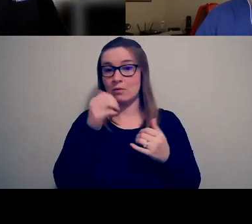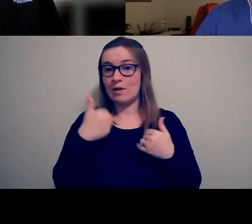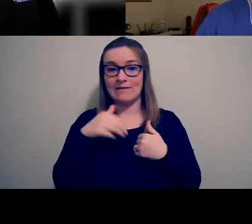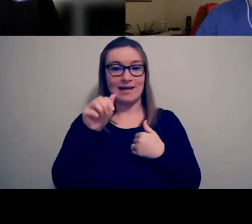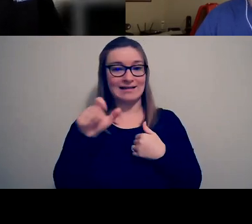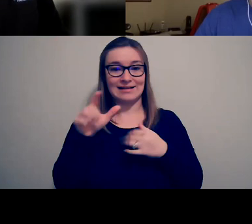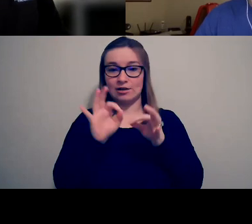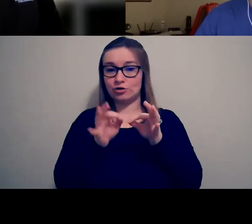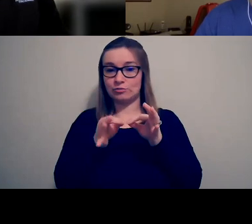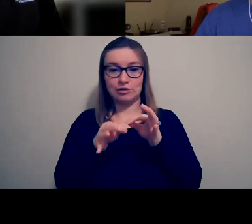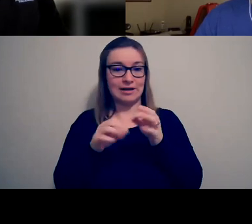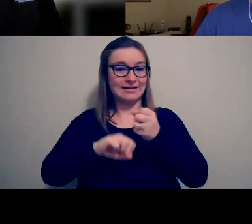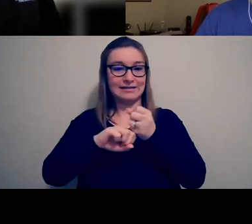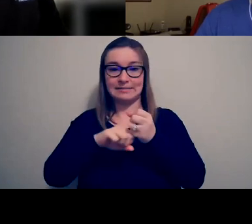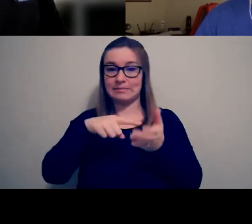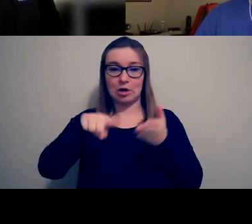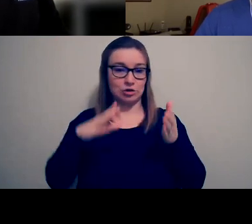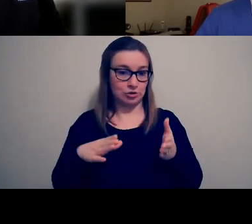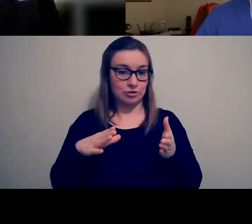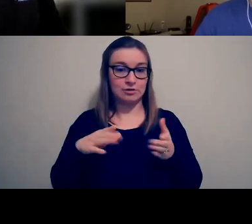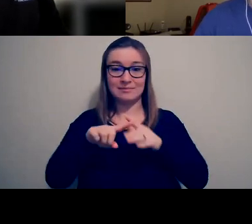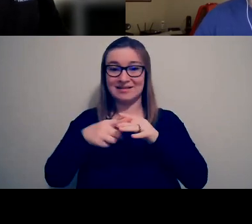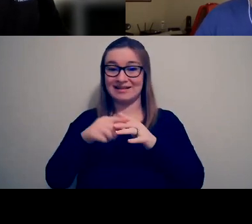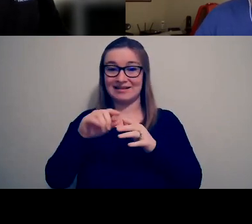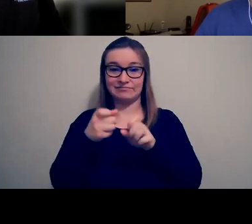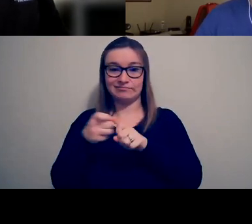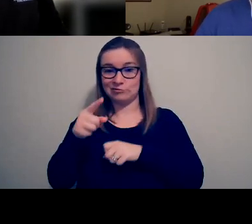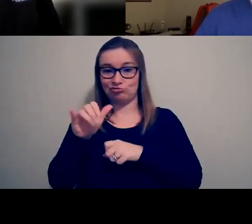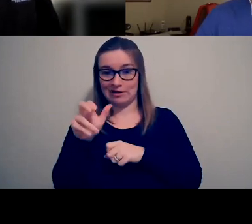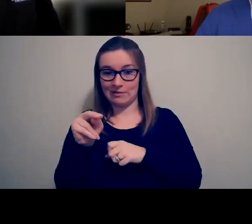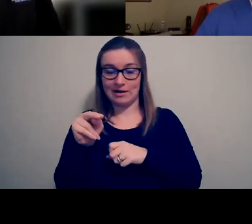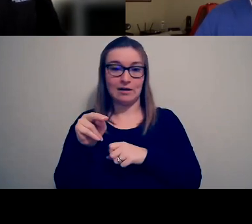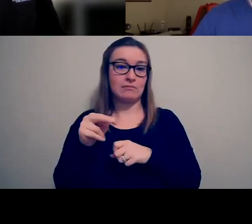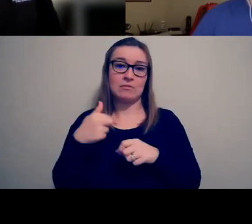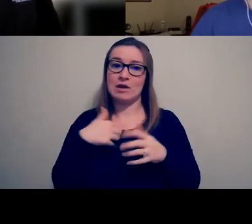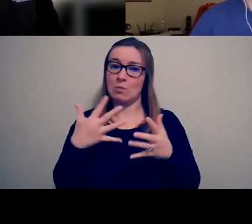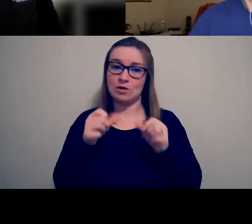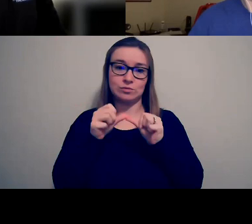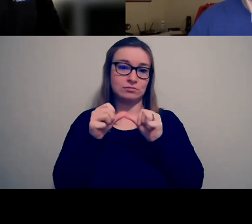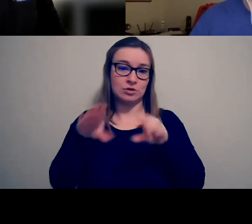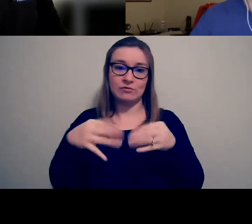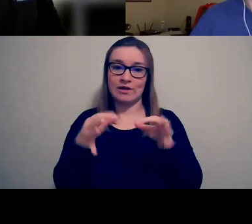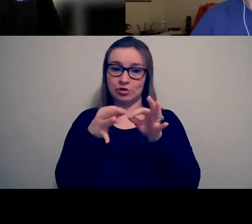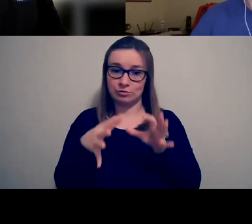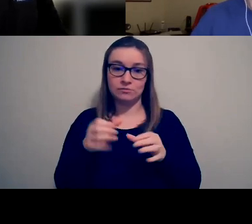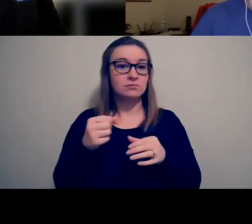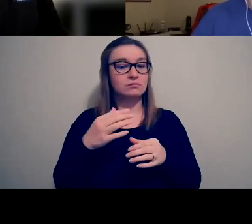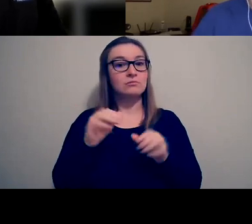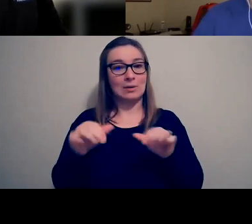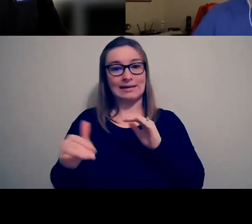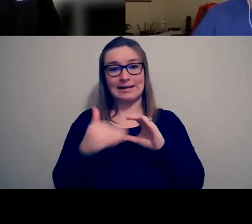ASL interpretation sponsor for beginning in January, and we'd love to be able to maintain it. So you can email me,